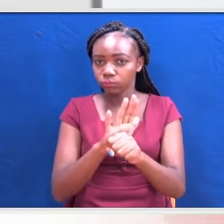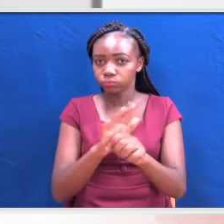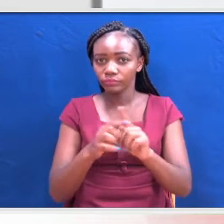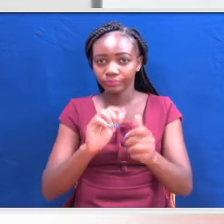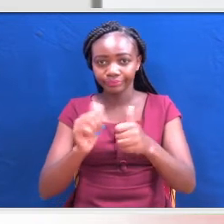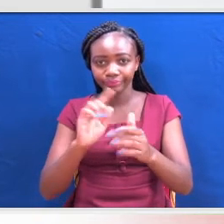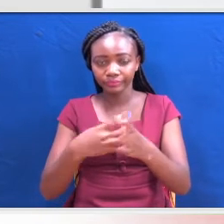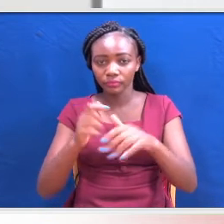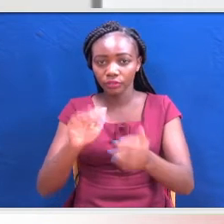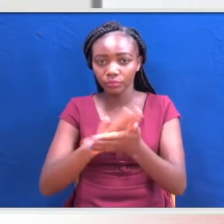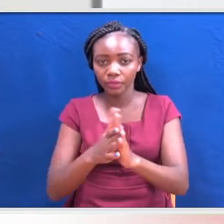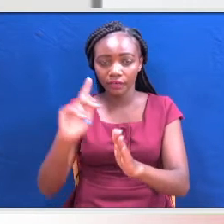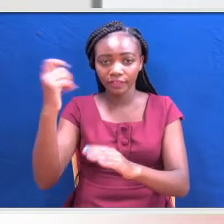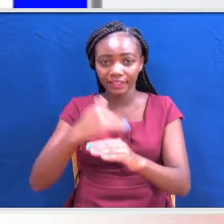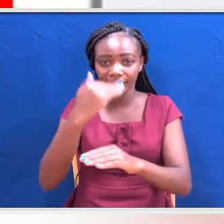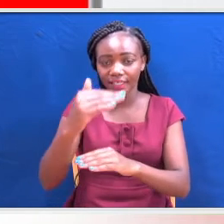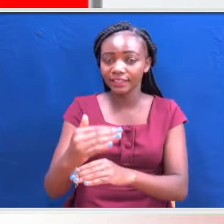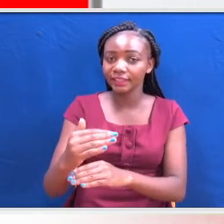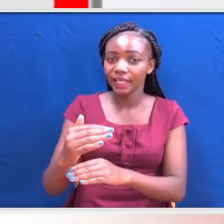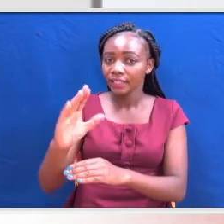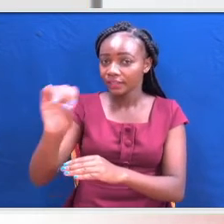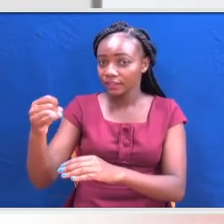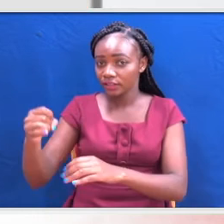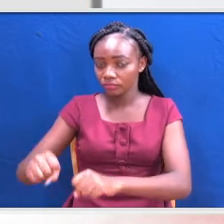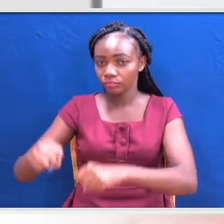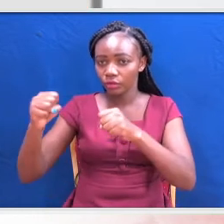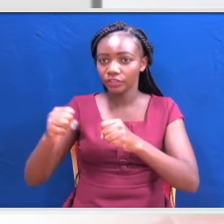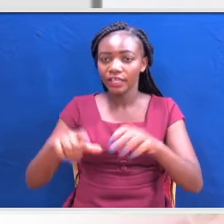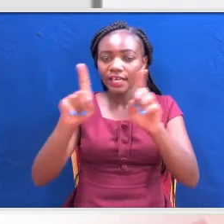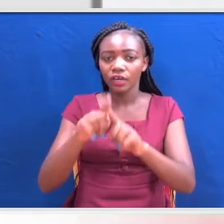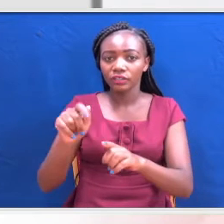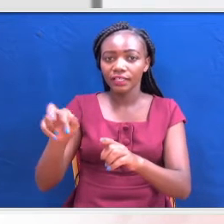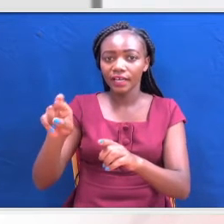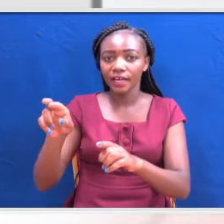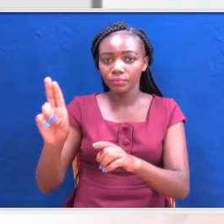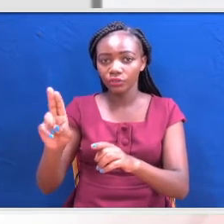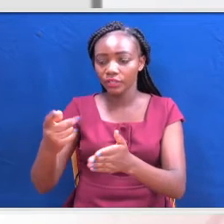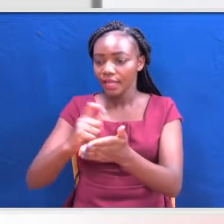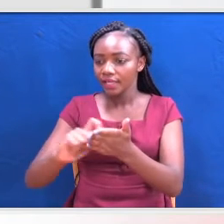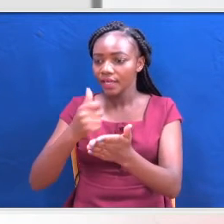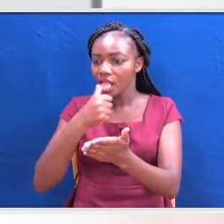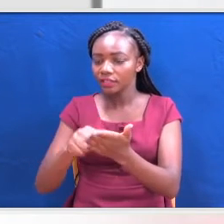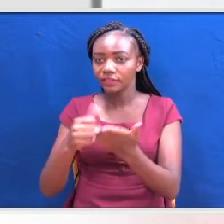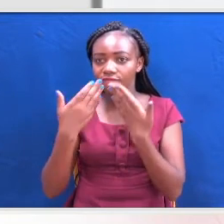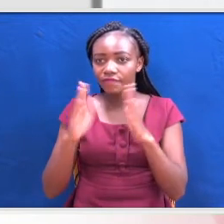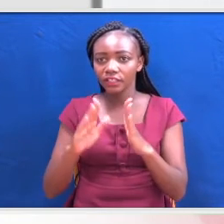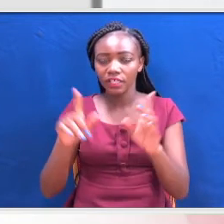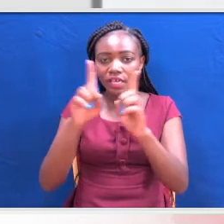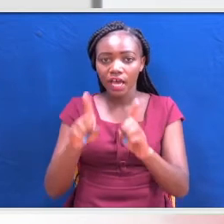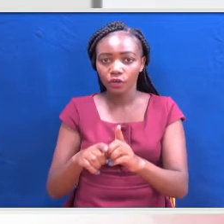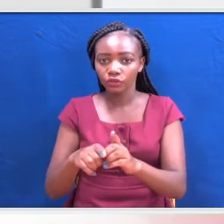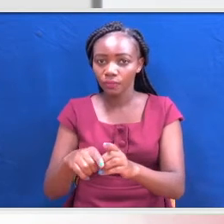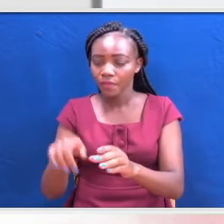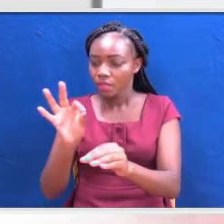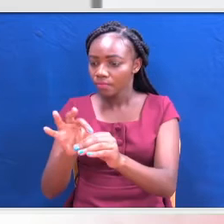becoming Kenya's next Chief Justice. The Kenya Rugby Union has written to the JSC, faulting Professor Wekesa's report